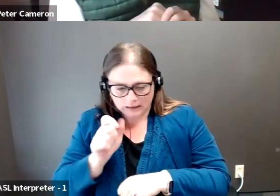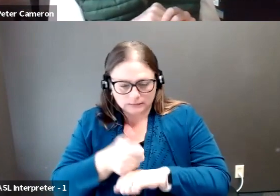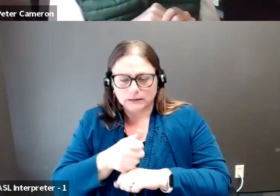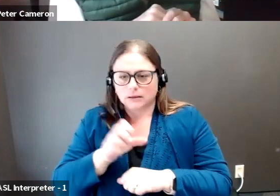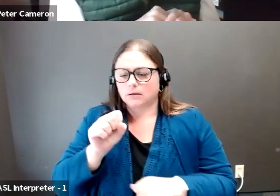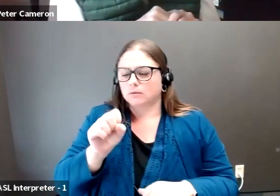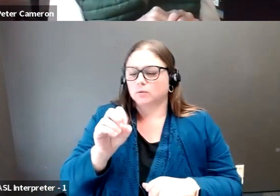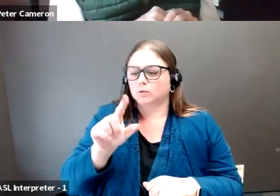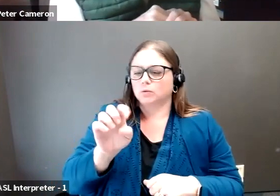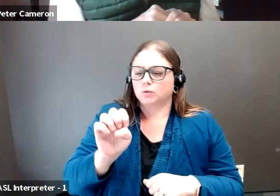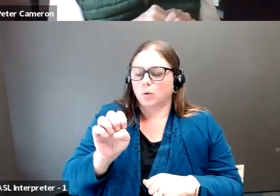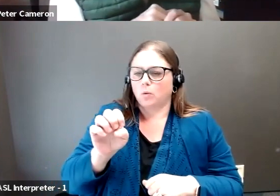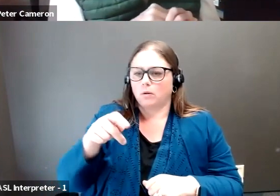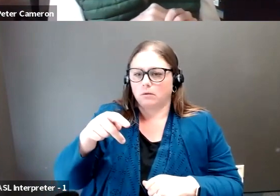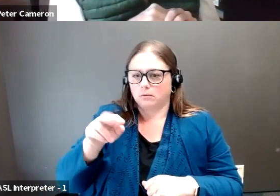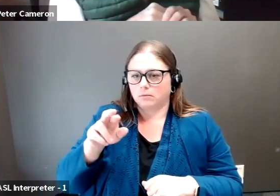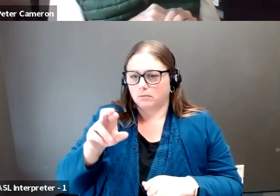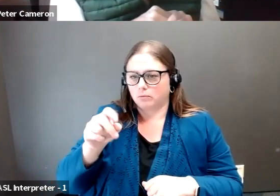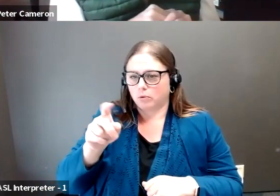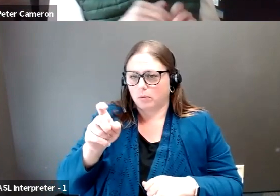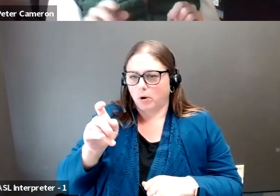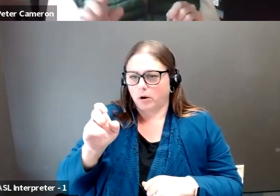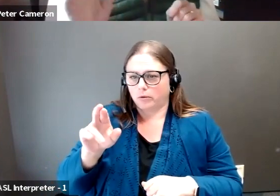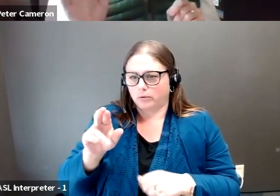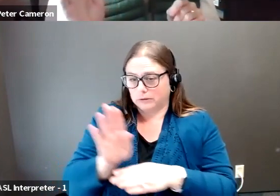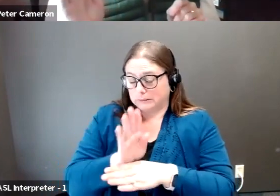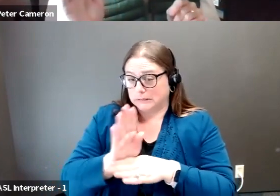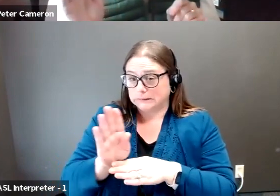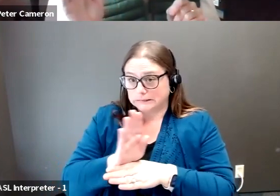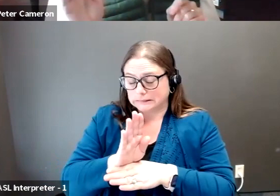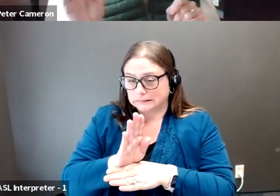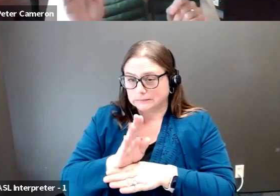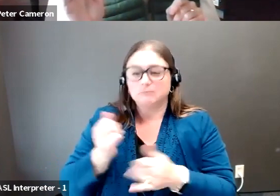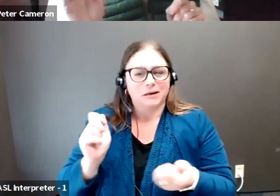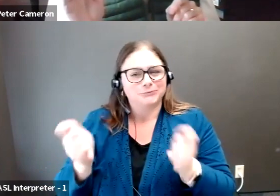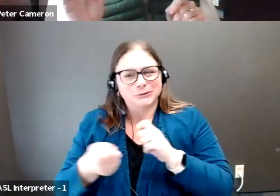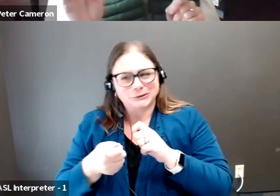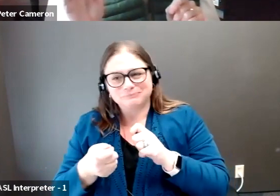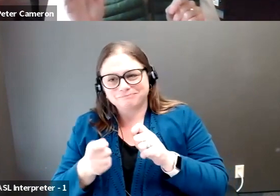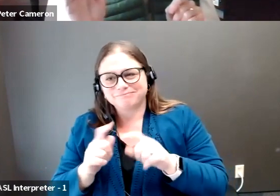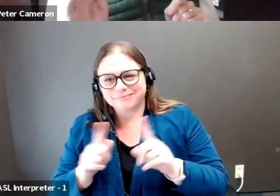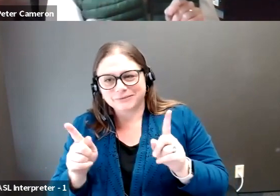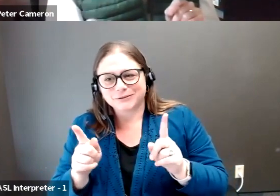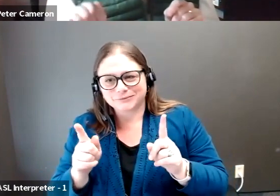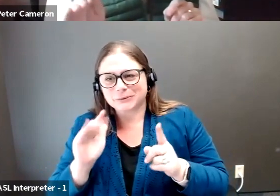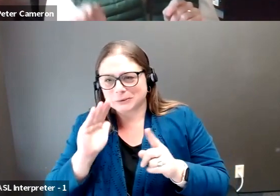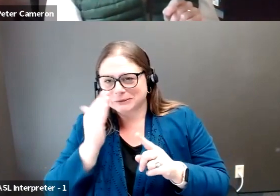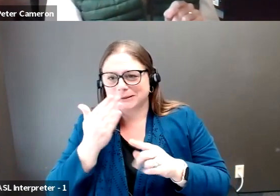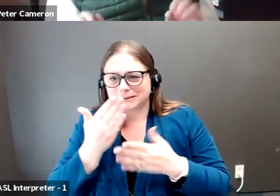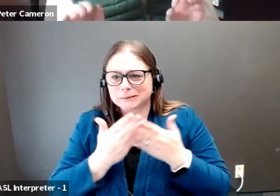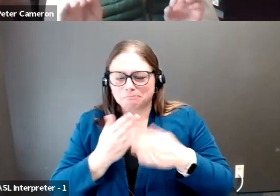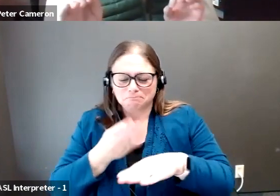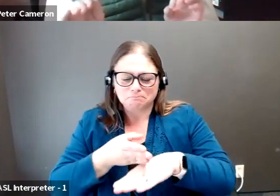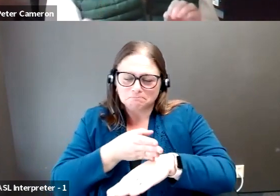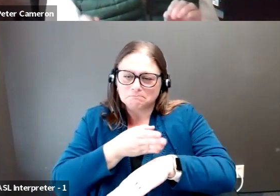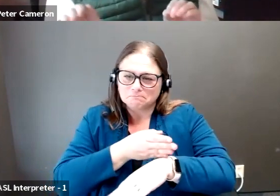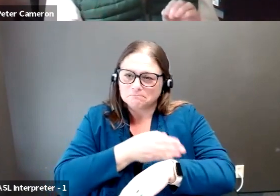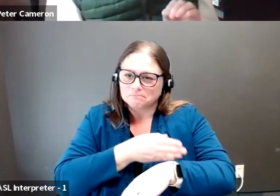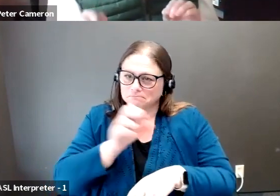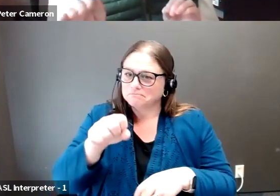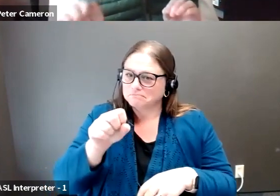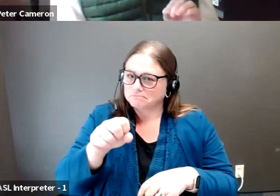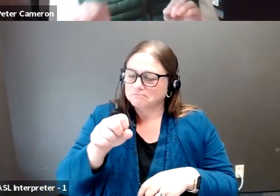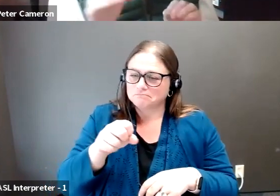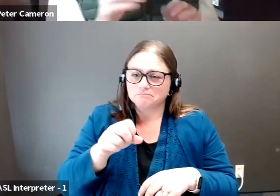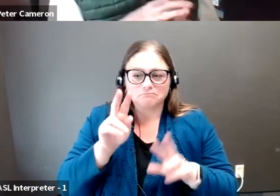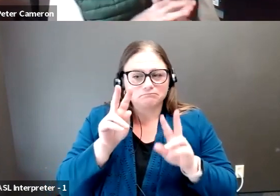proprietor. So we're making headway, and I hope to see more cooperatively